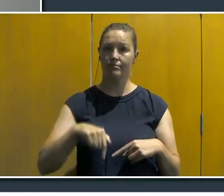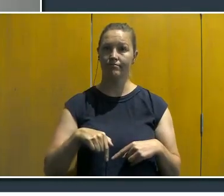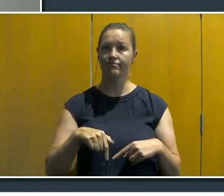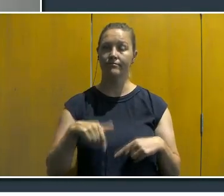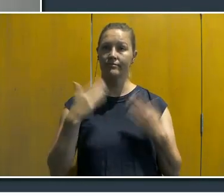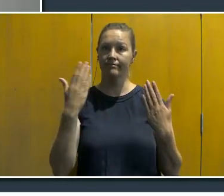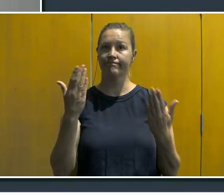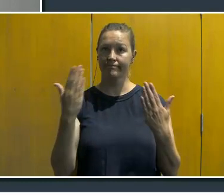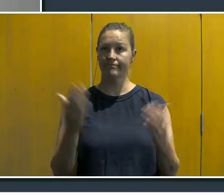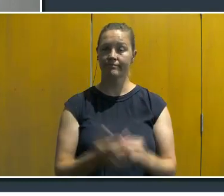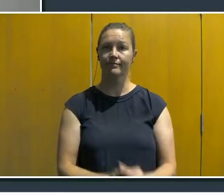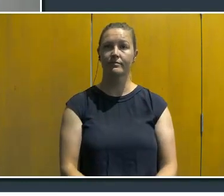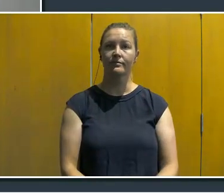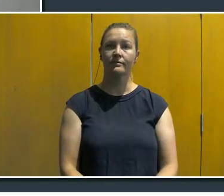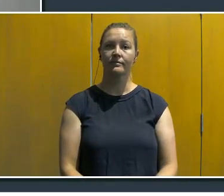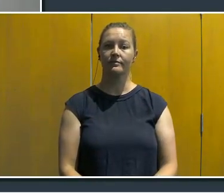come and speak.